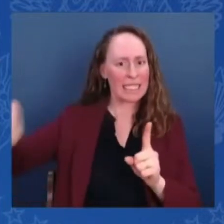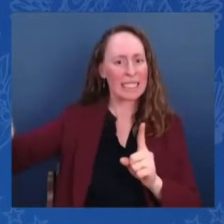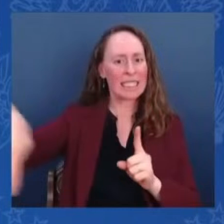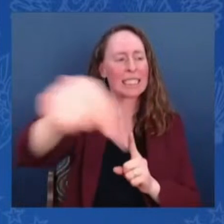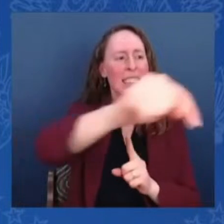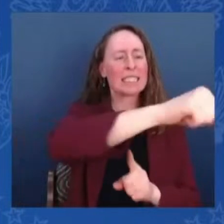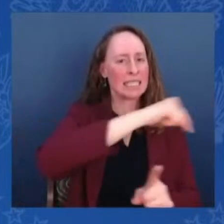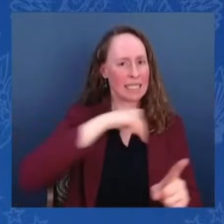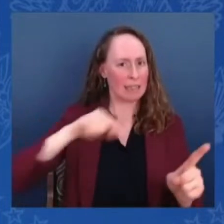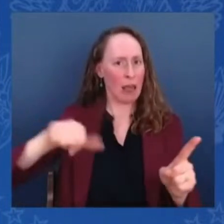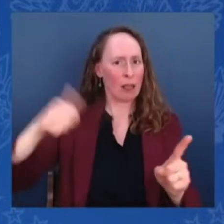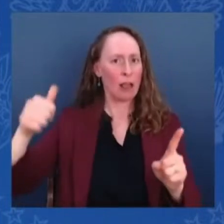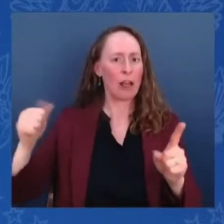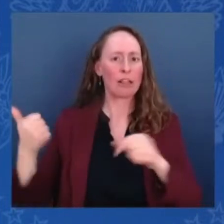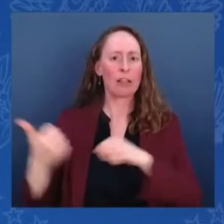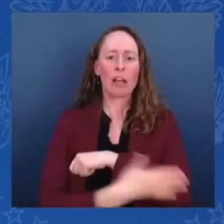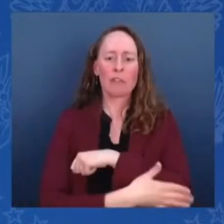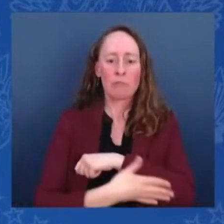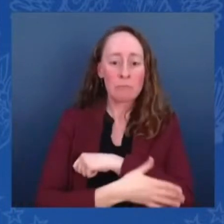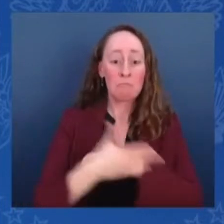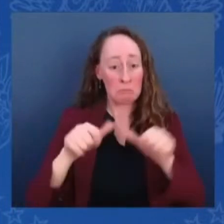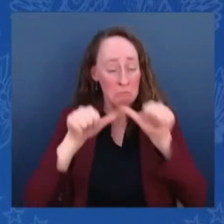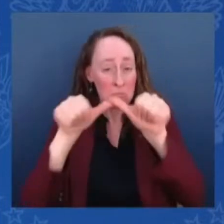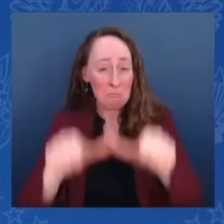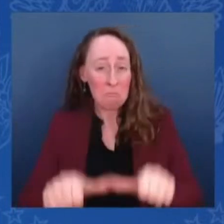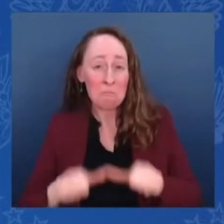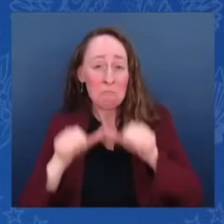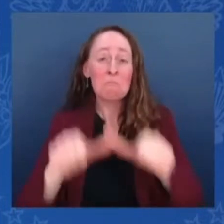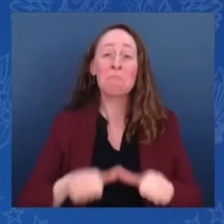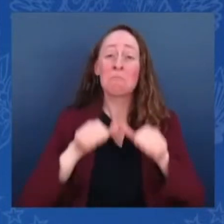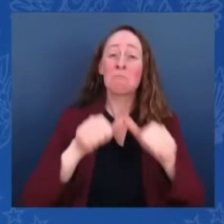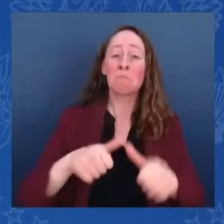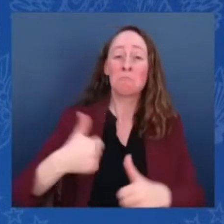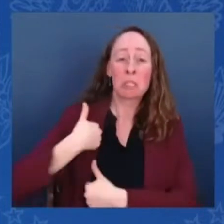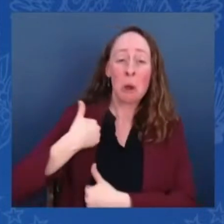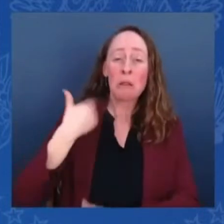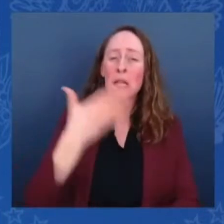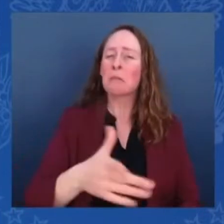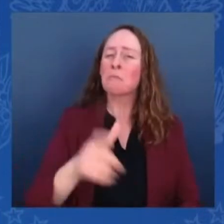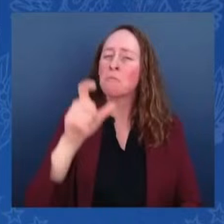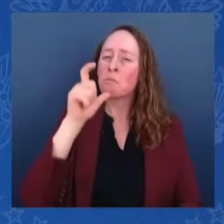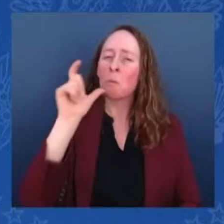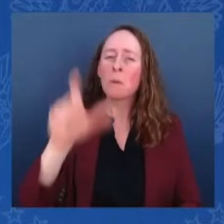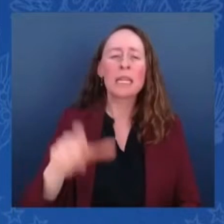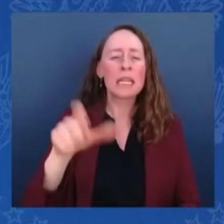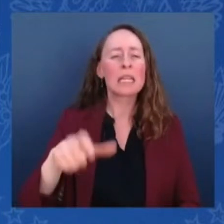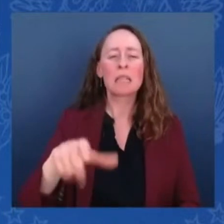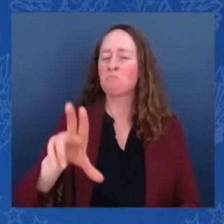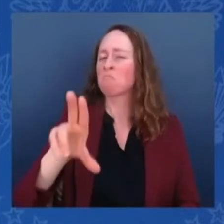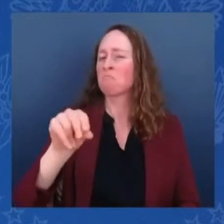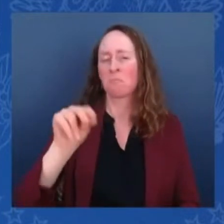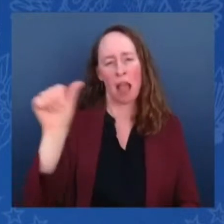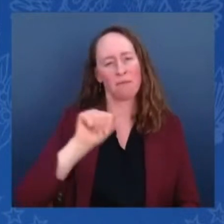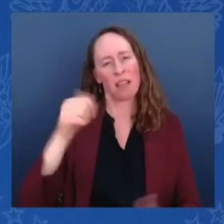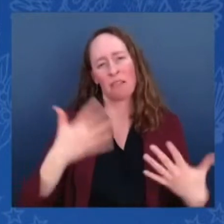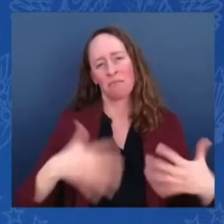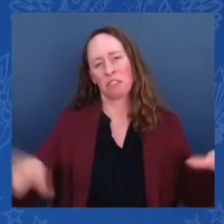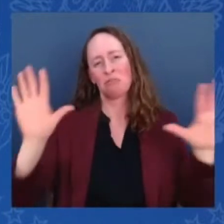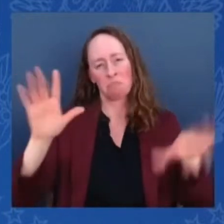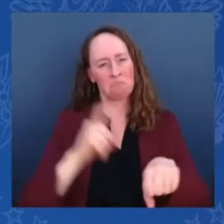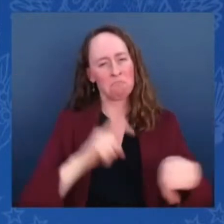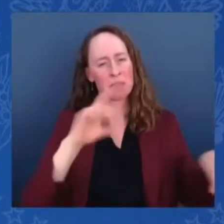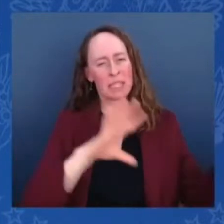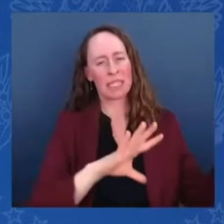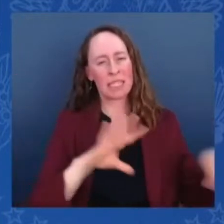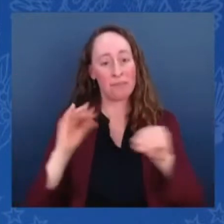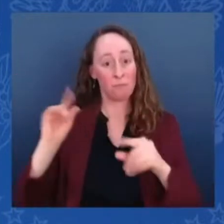a sizable number of American forces in Afghanistan. So when I took office, I had a choice. Ultimately,